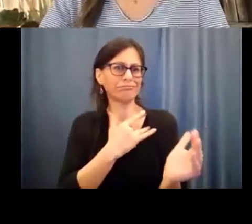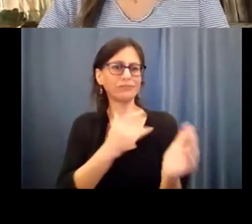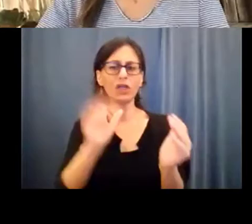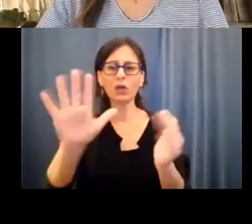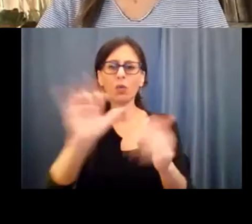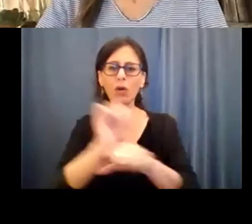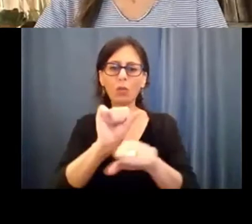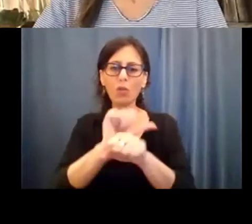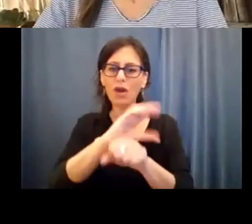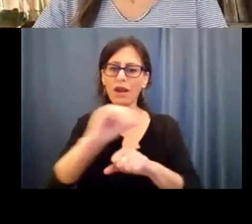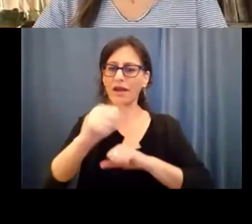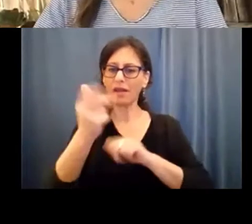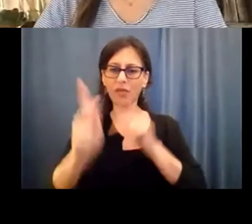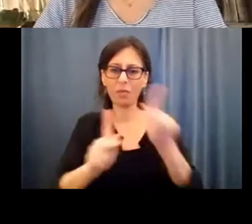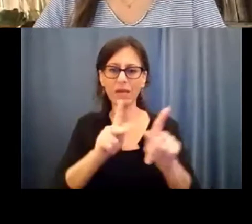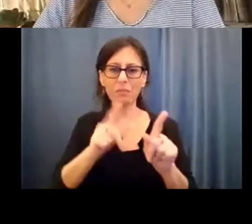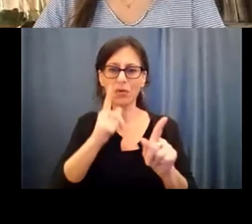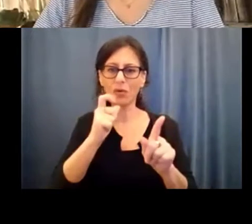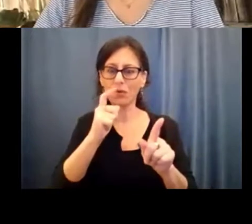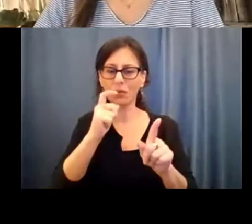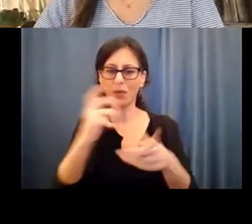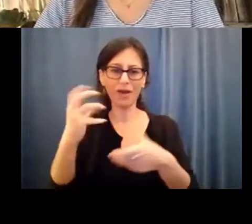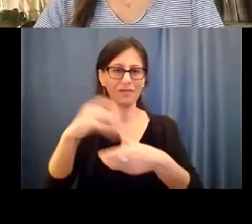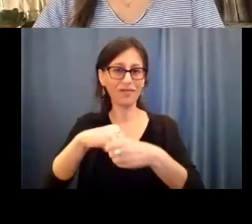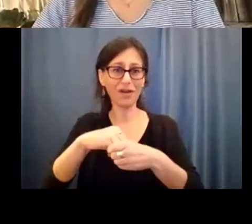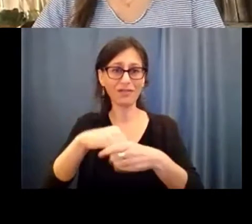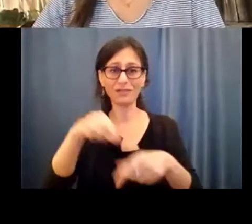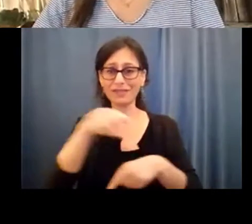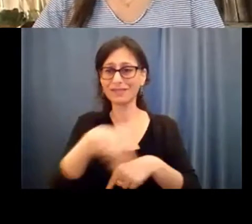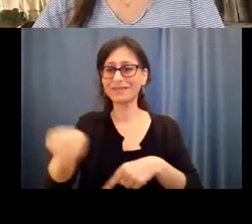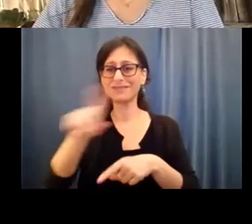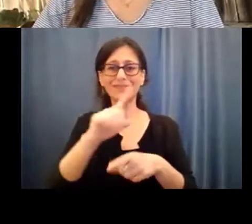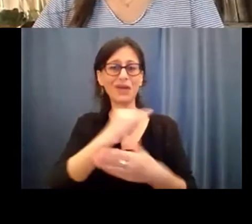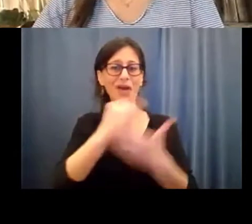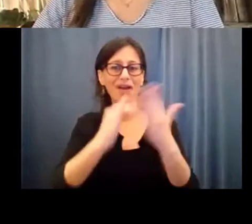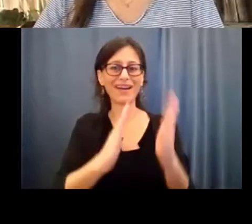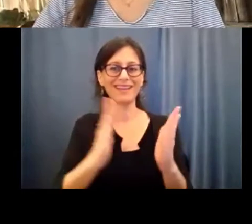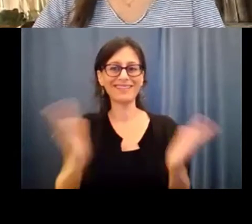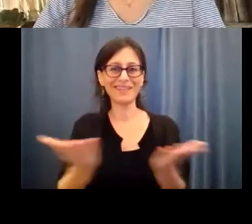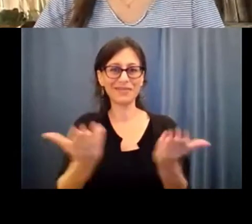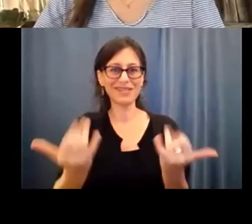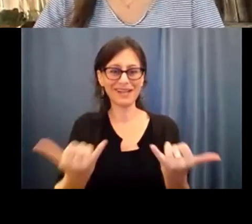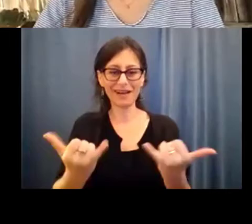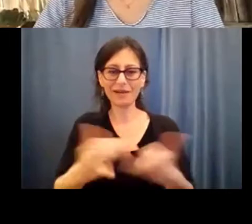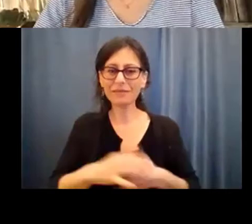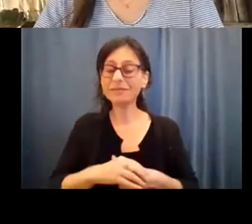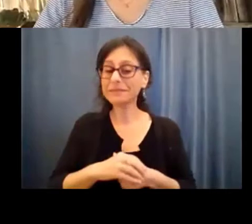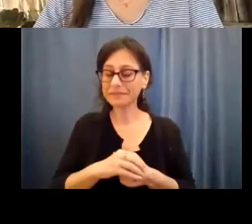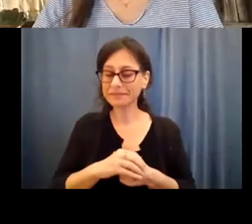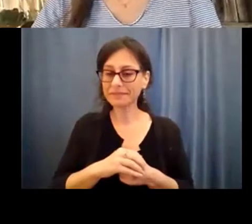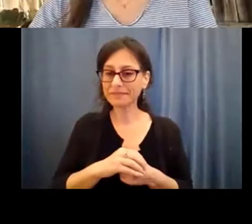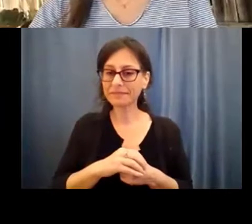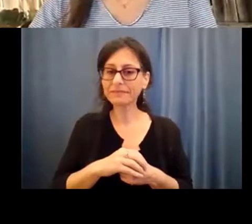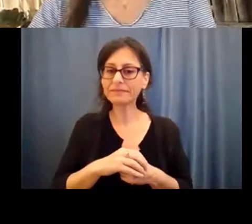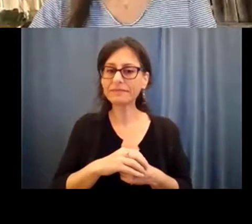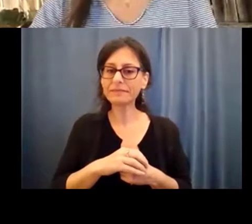your work and the work of so many of these amazing artists that are here with us today. So.